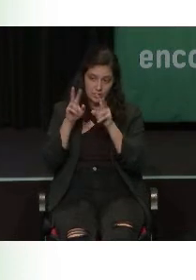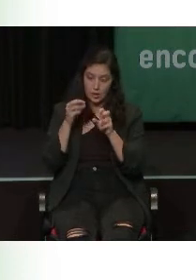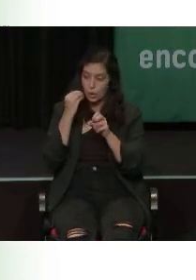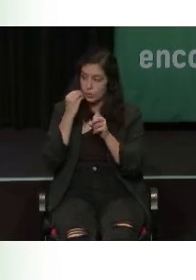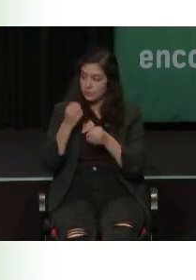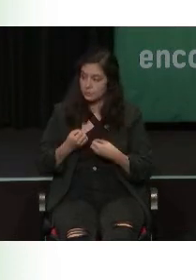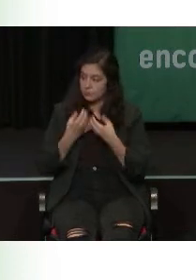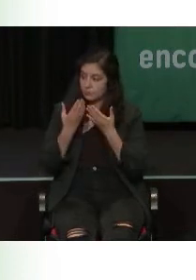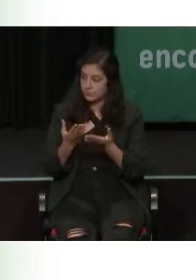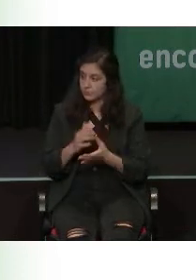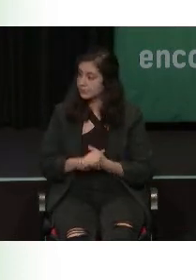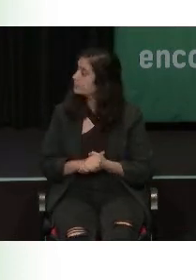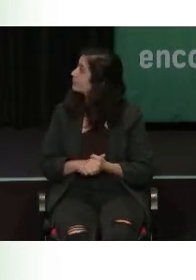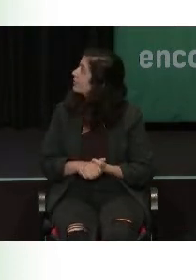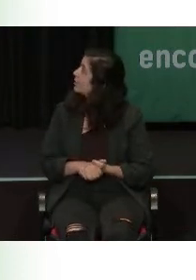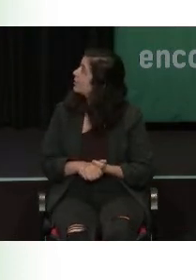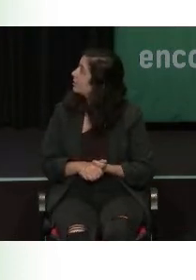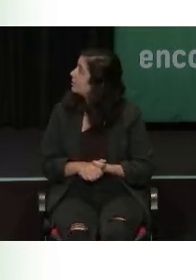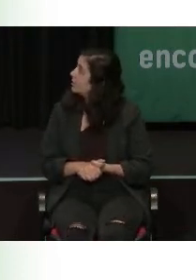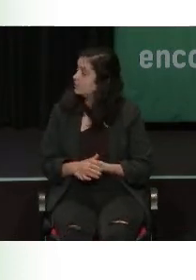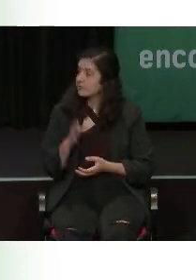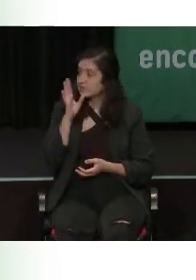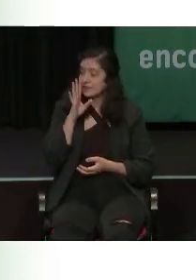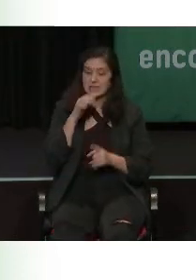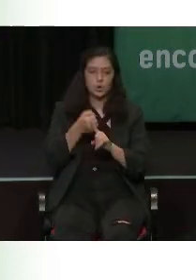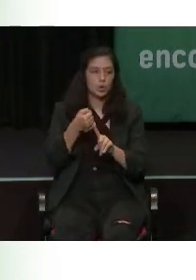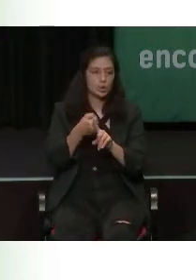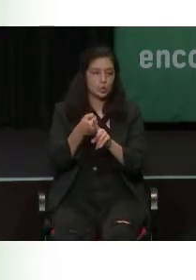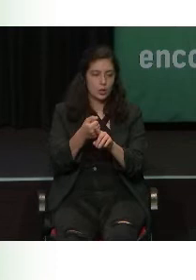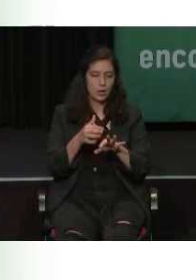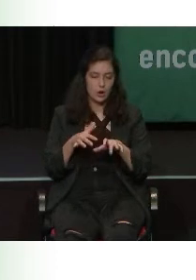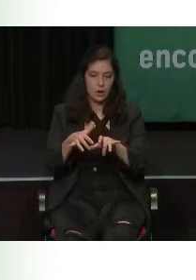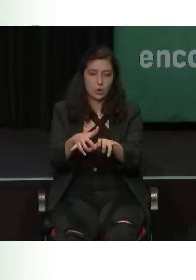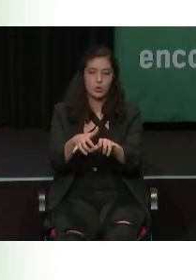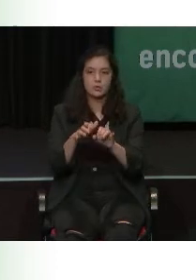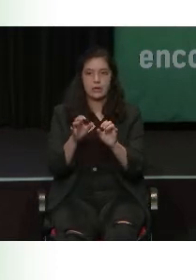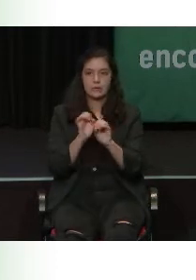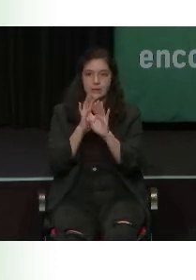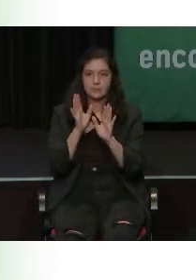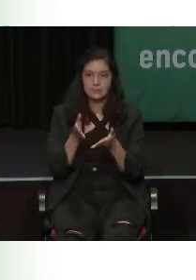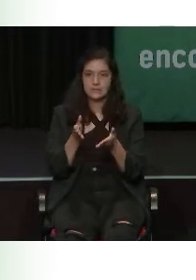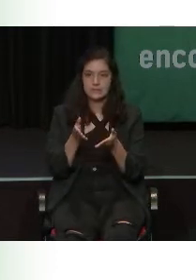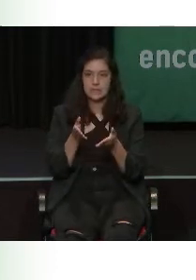humble contribution to it. So if we want to beat cancer, it's obvious that we have